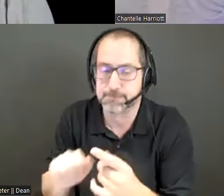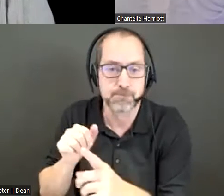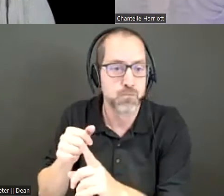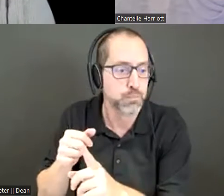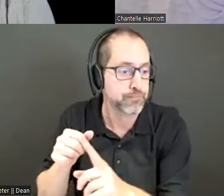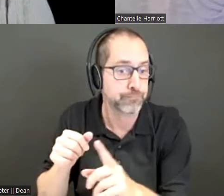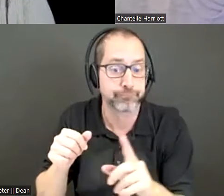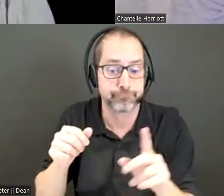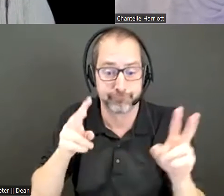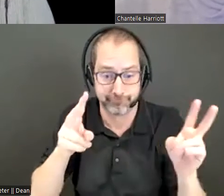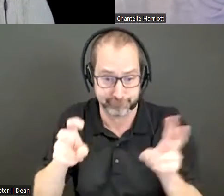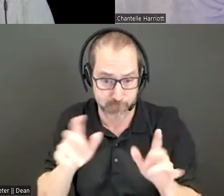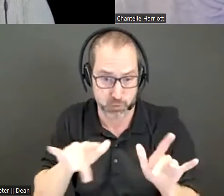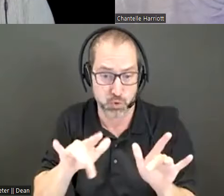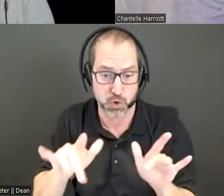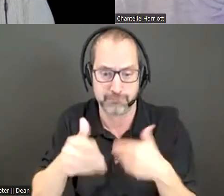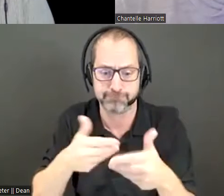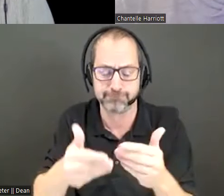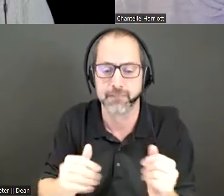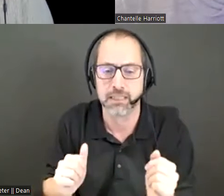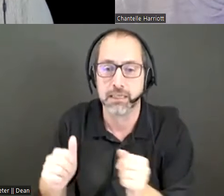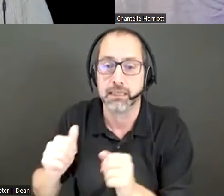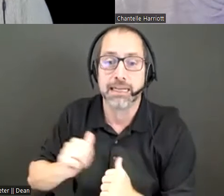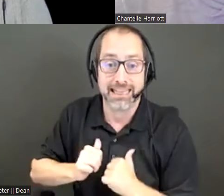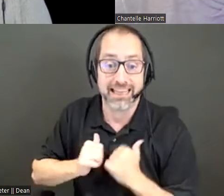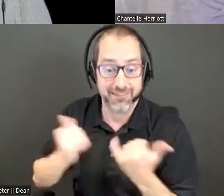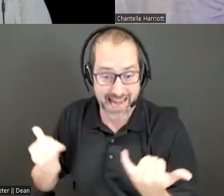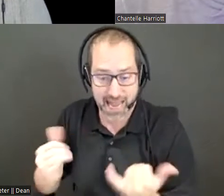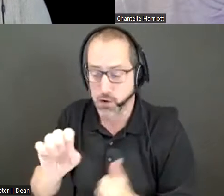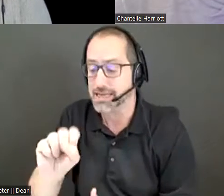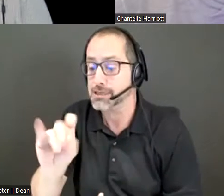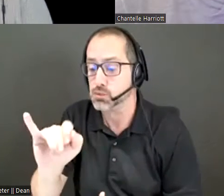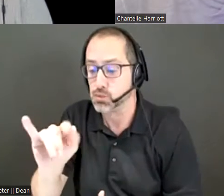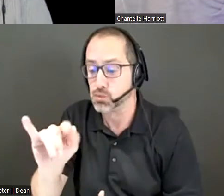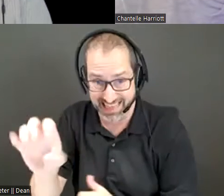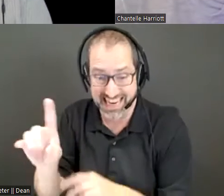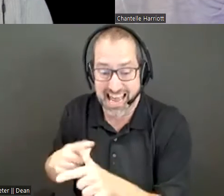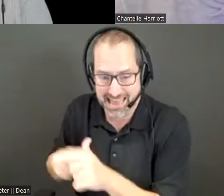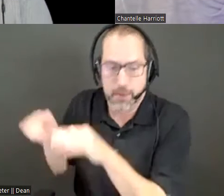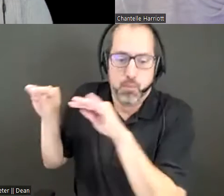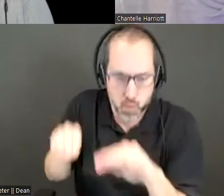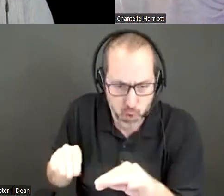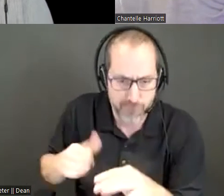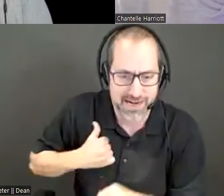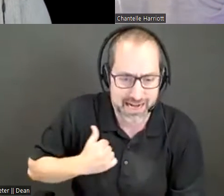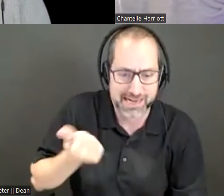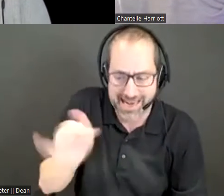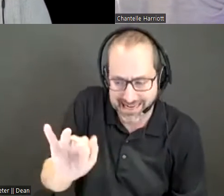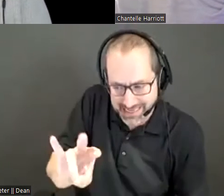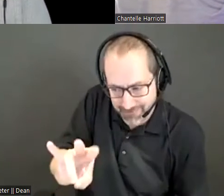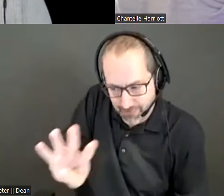After living in Switzerland, came to Canada in 1974 as an engineering